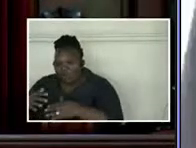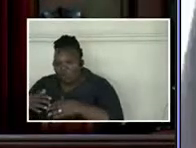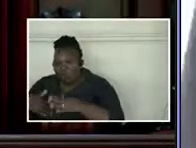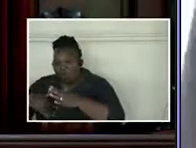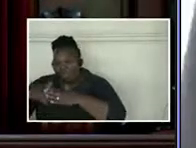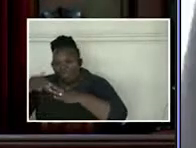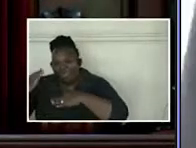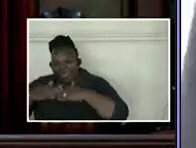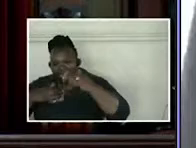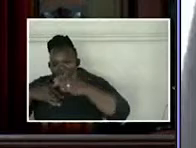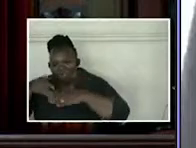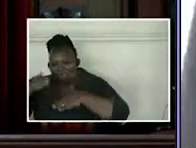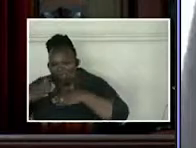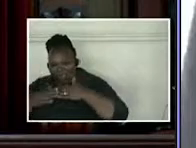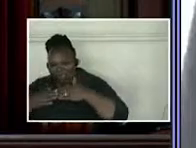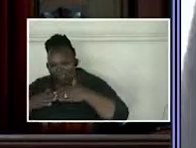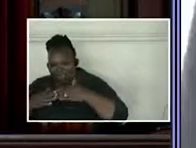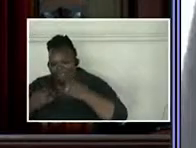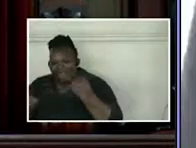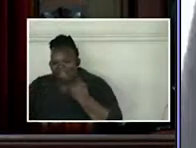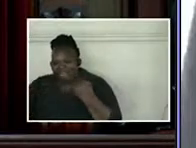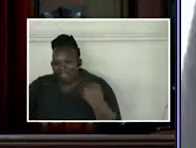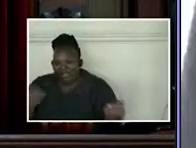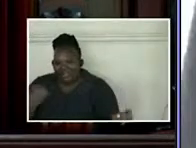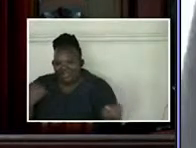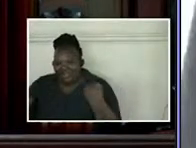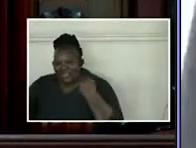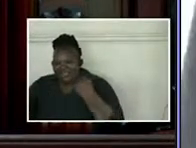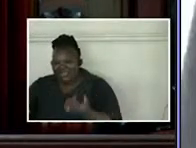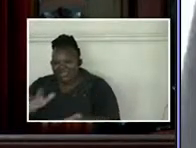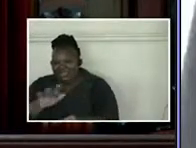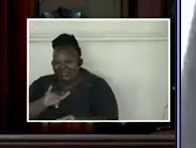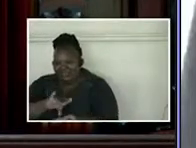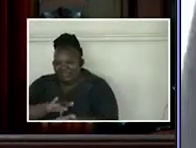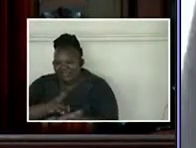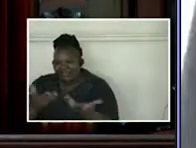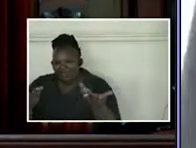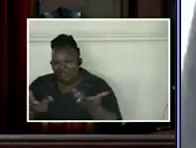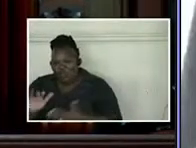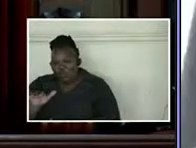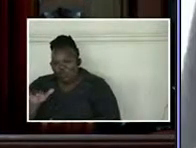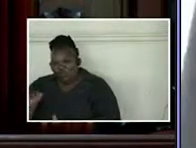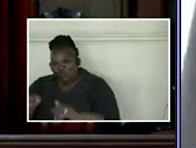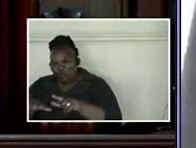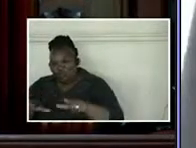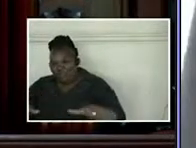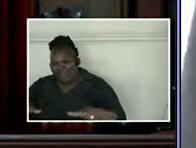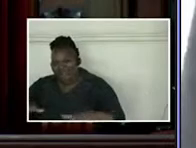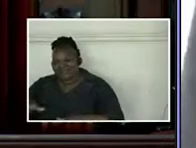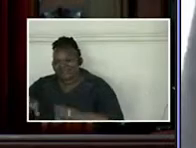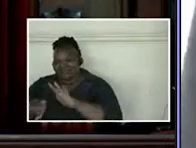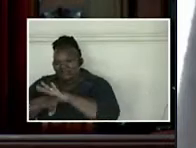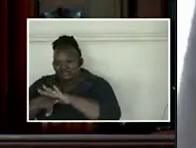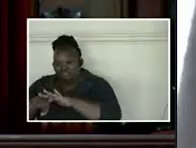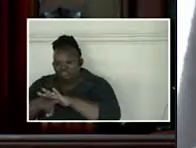belgrade fitness center which is situated in the zululand district under hong kong a local municipality the